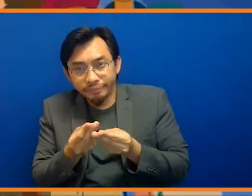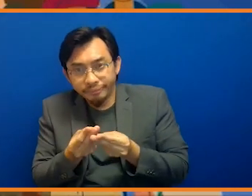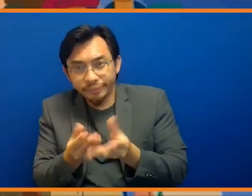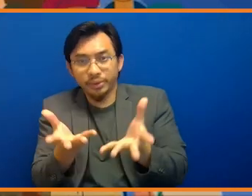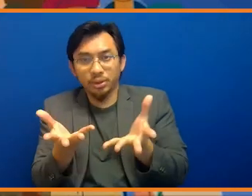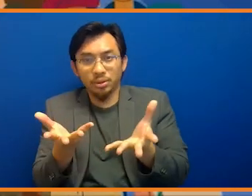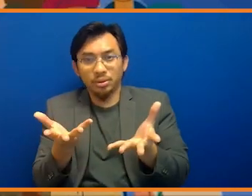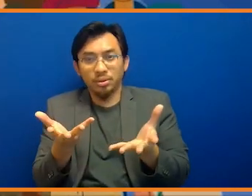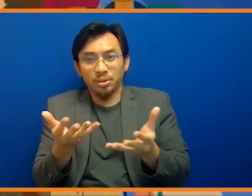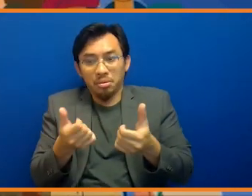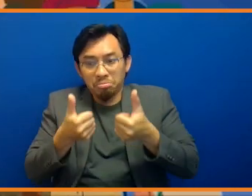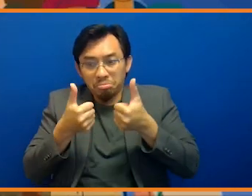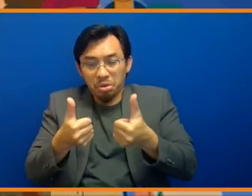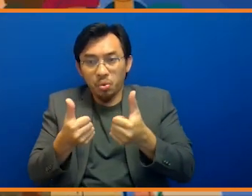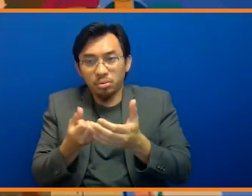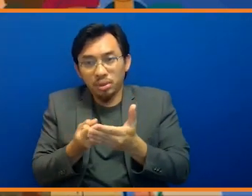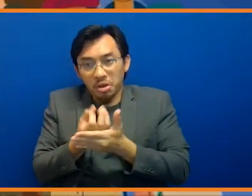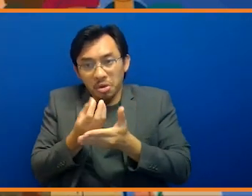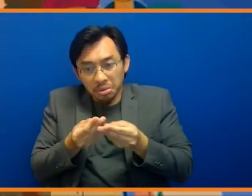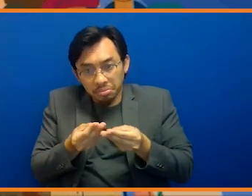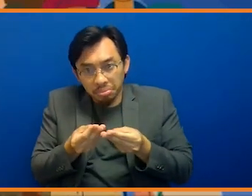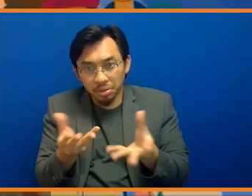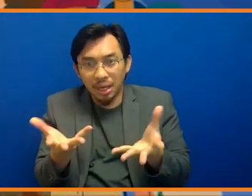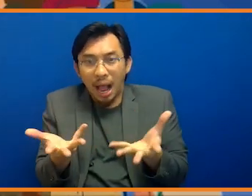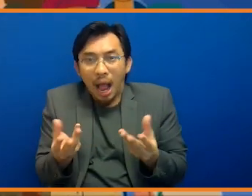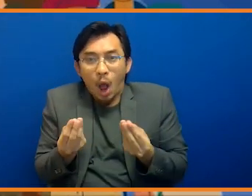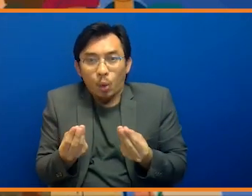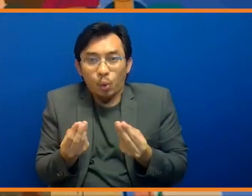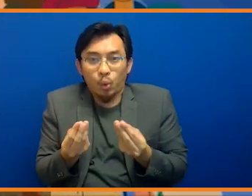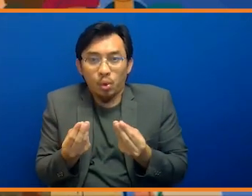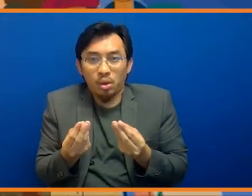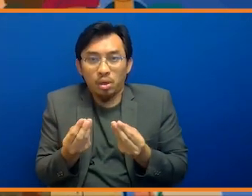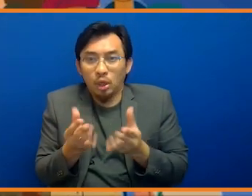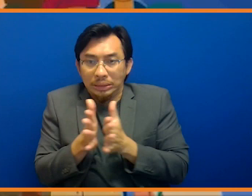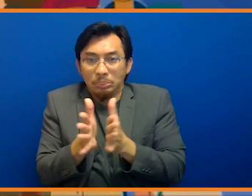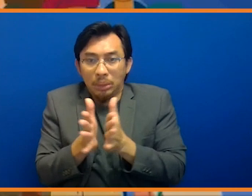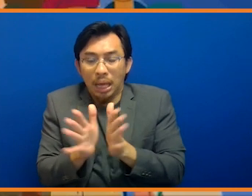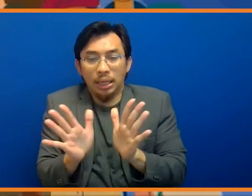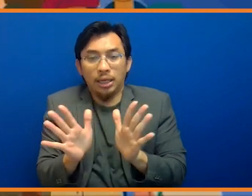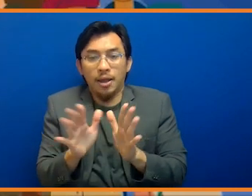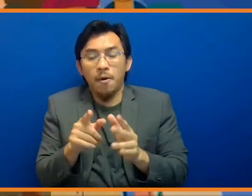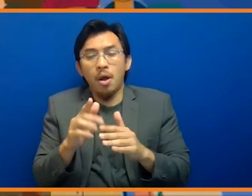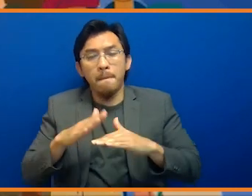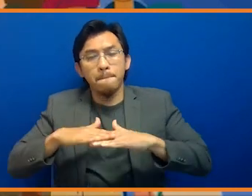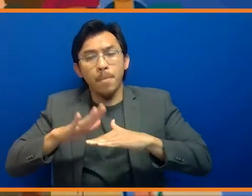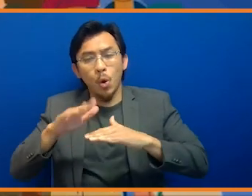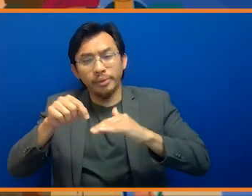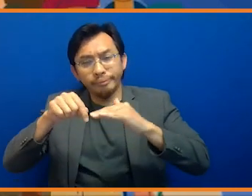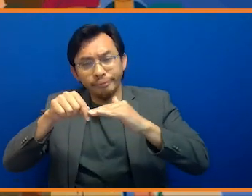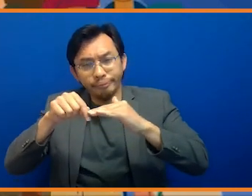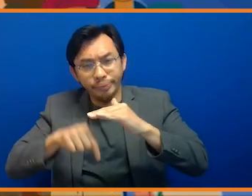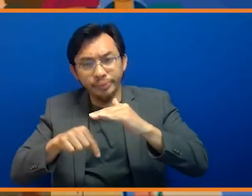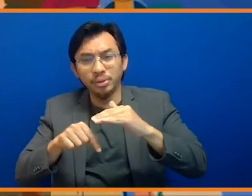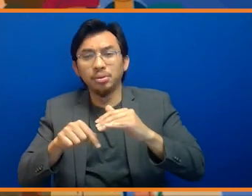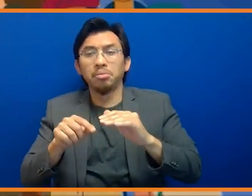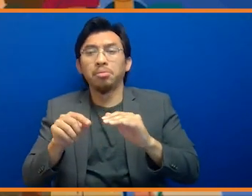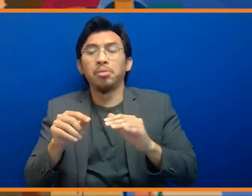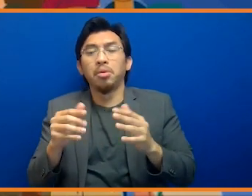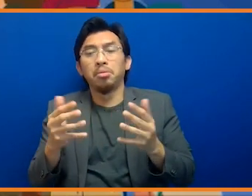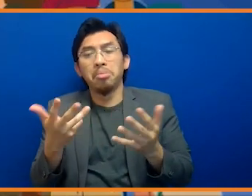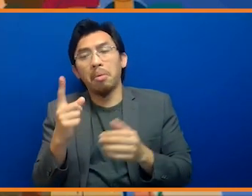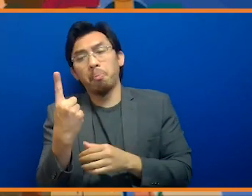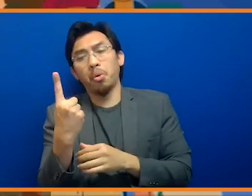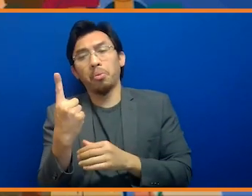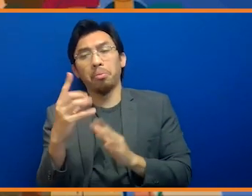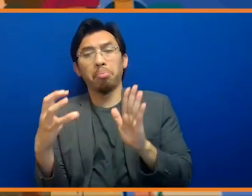a message, yeah, how effective to send a message. Not explaining so more detail, but only put one things there, and